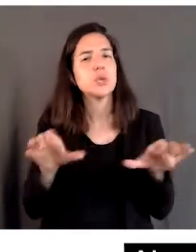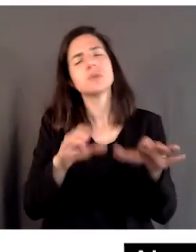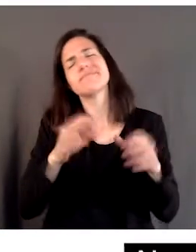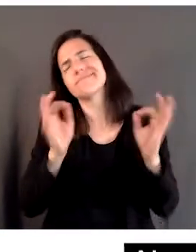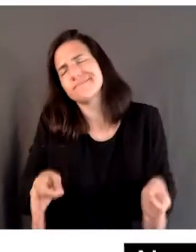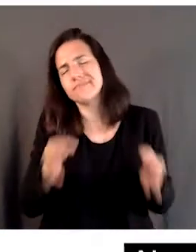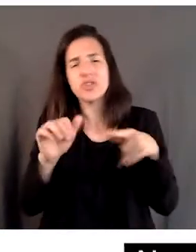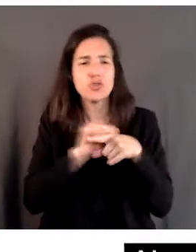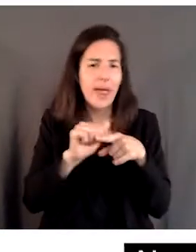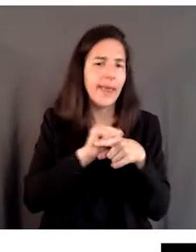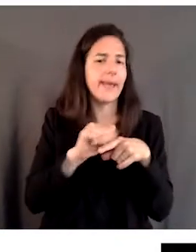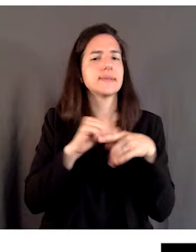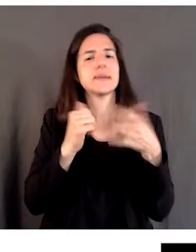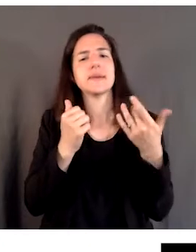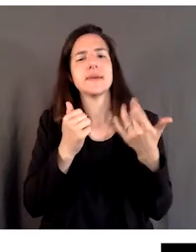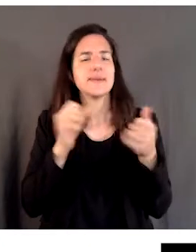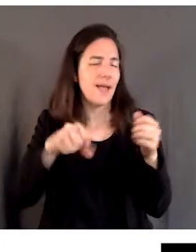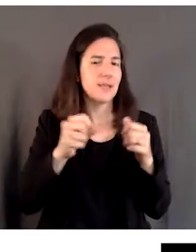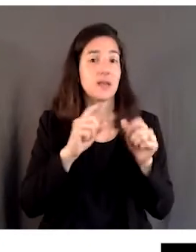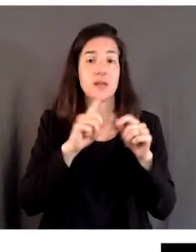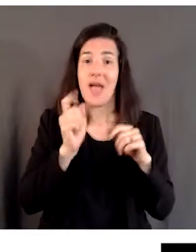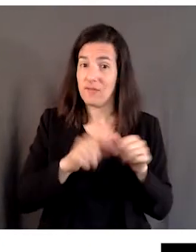I think those are, but they have to be ongoing.